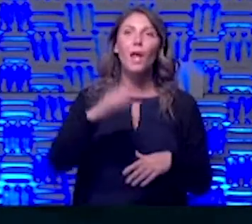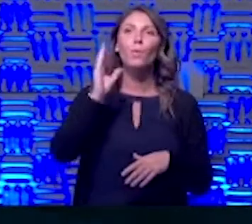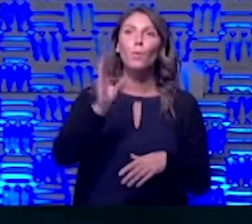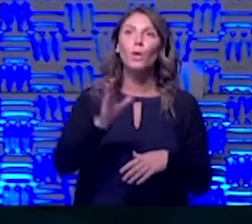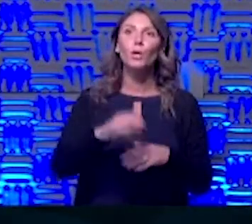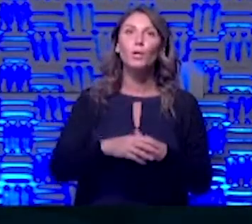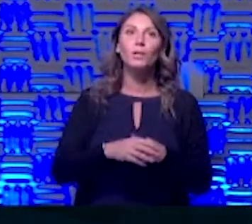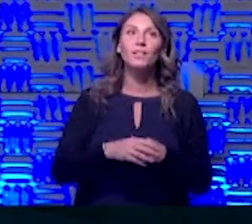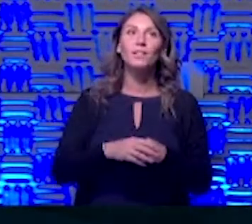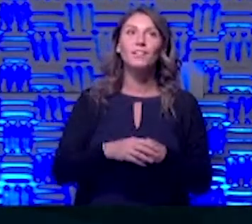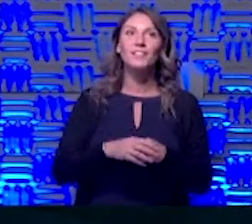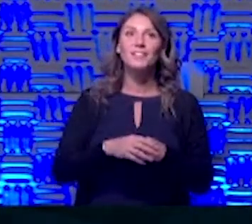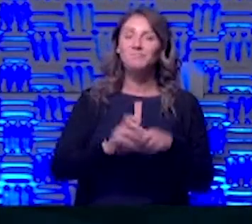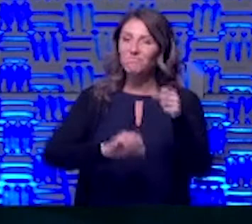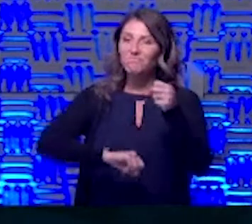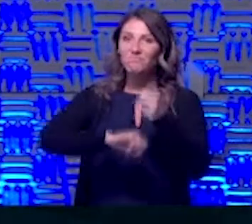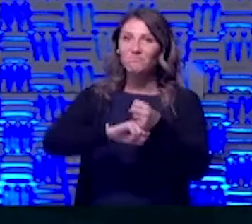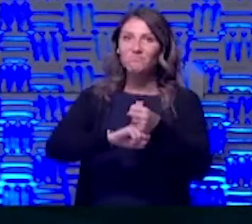second his